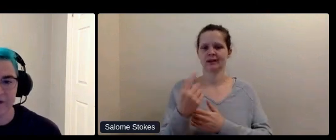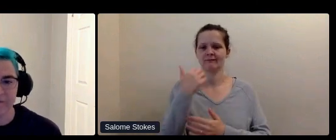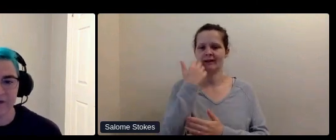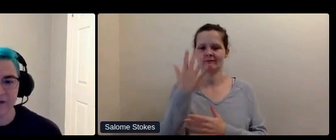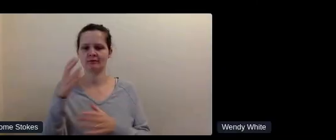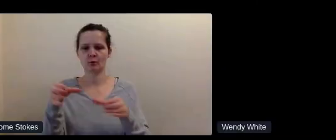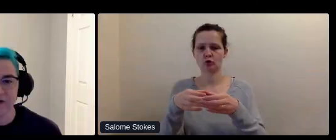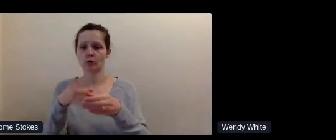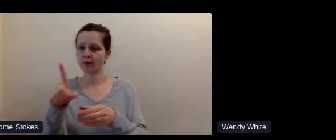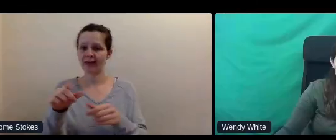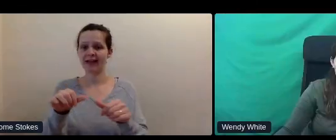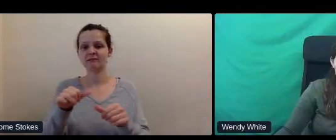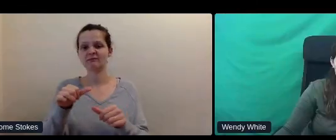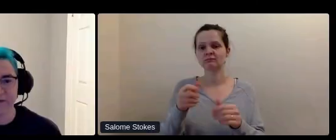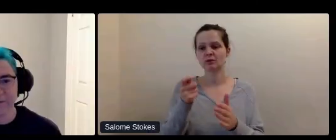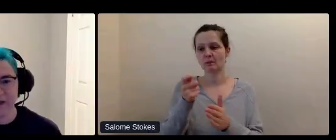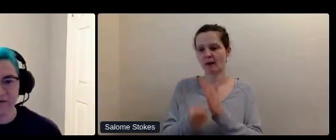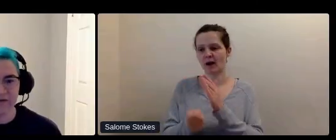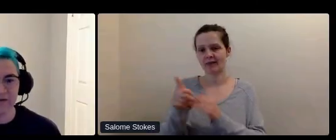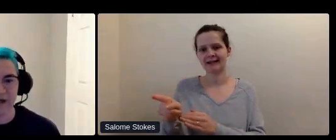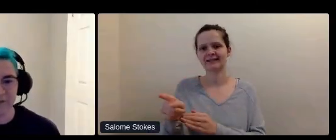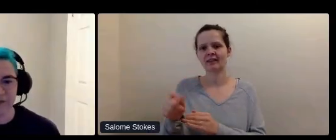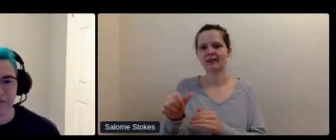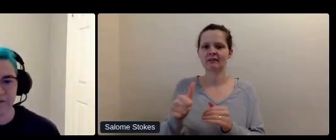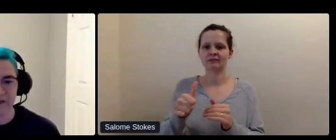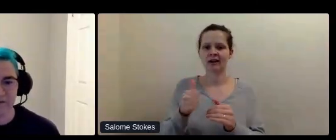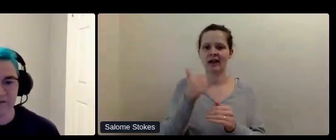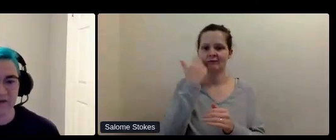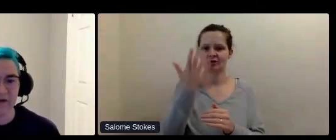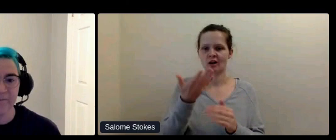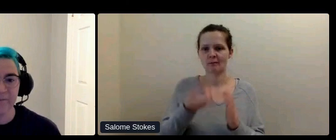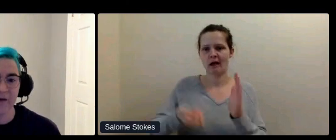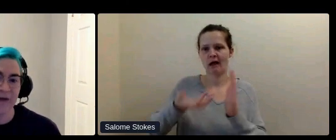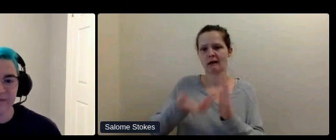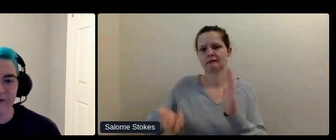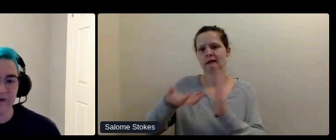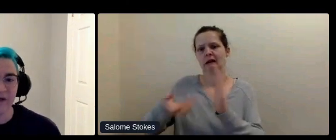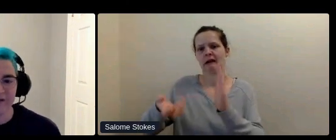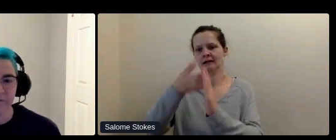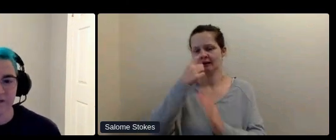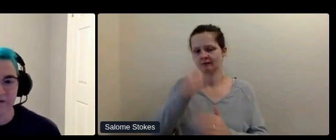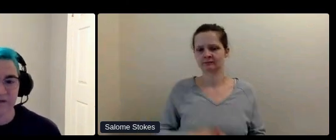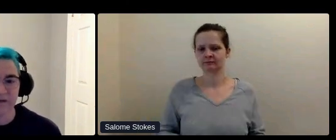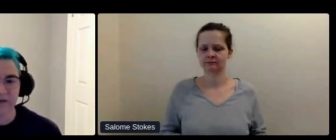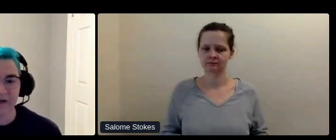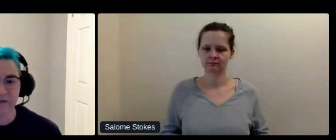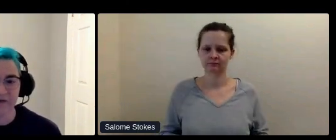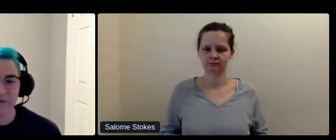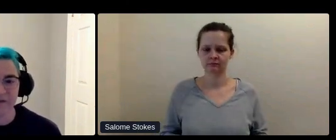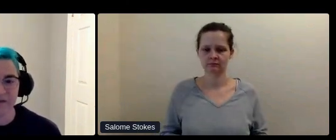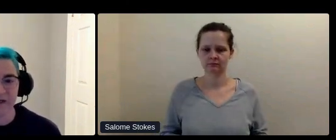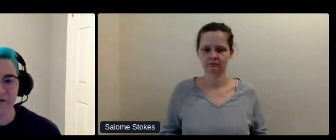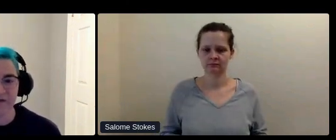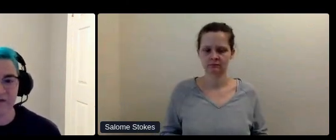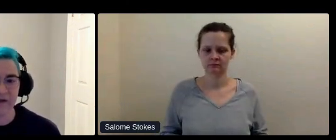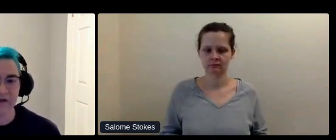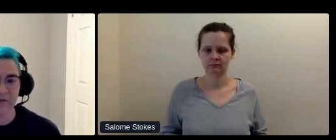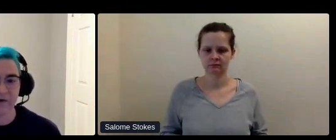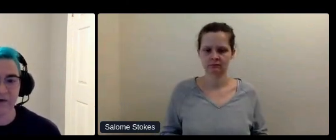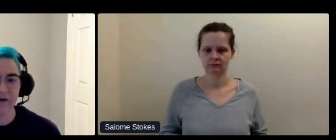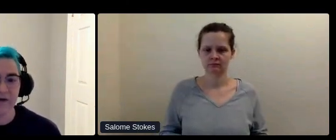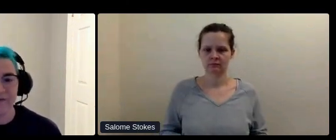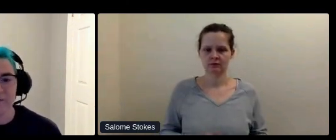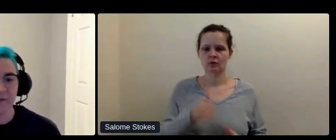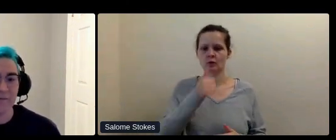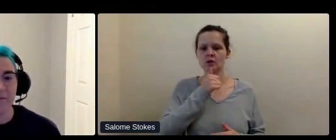example here, we have a combination of subtitles and captions with sounds. In special cases, we used custom scripting to handle situations